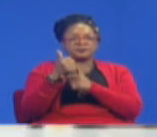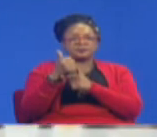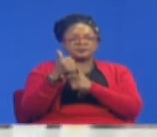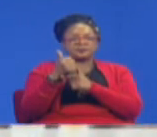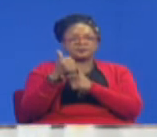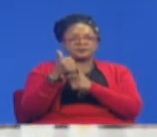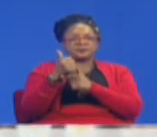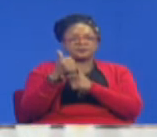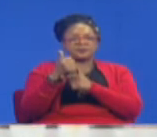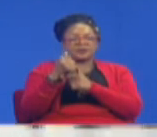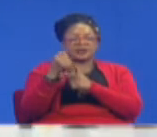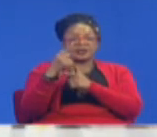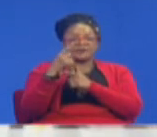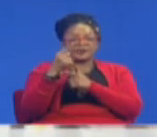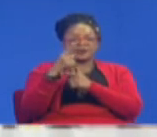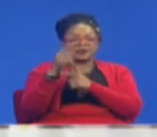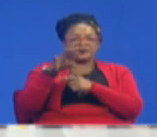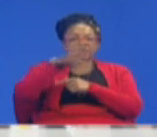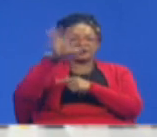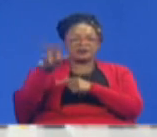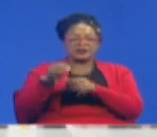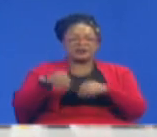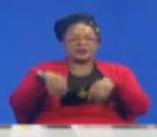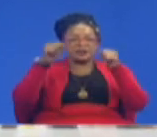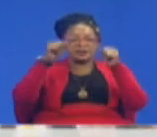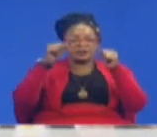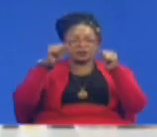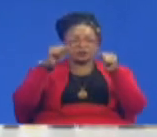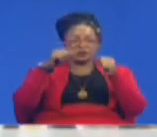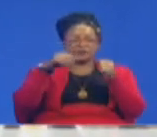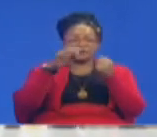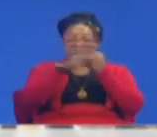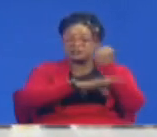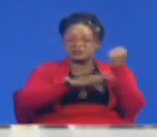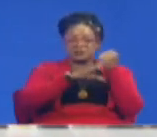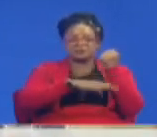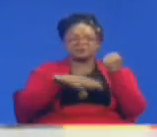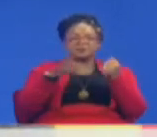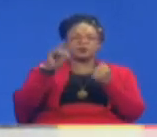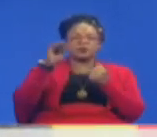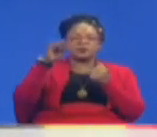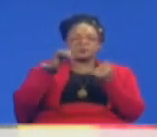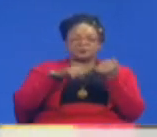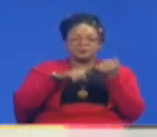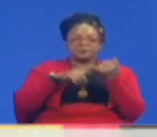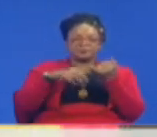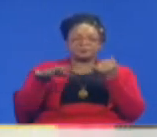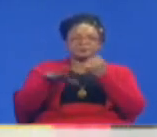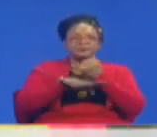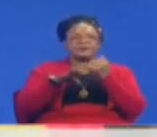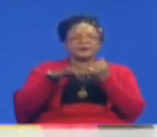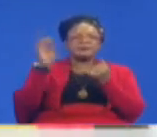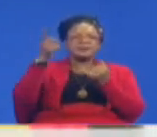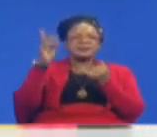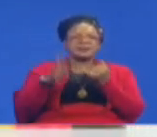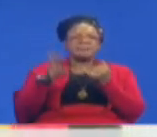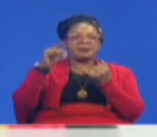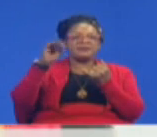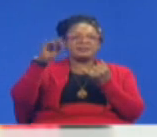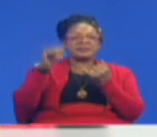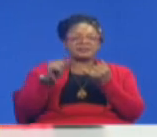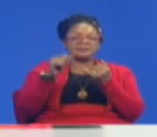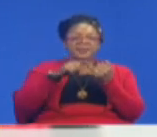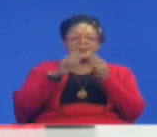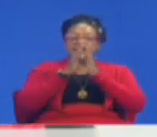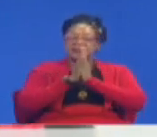Eleven African heads of state, Vice President Edward Chuanuka Sekandi, former Prime Minister John Patrick Amama Mbabazi, religious